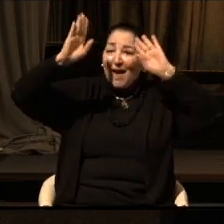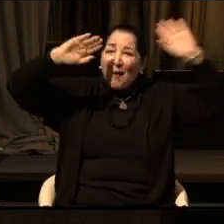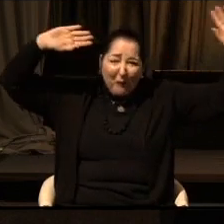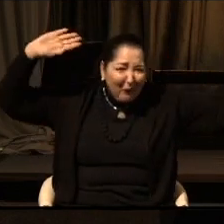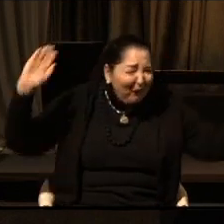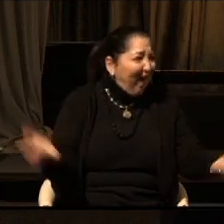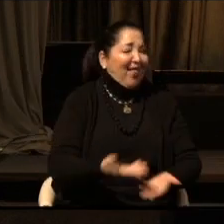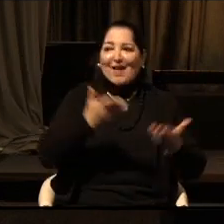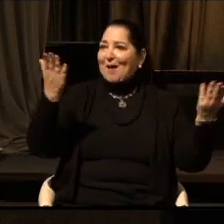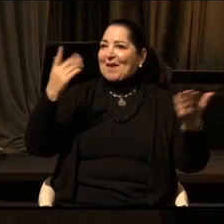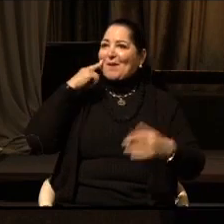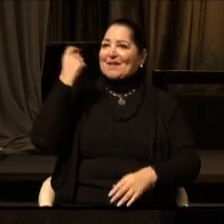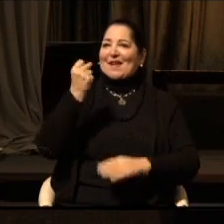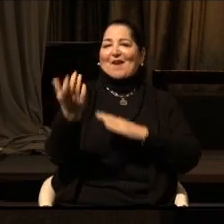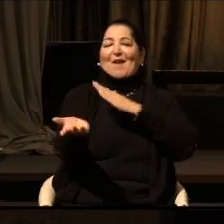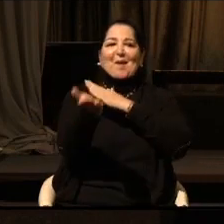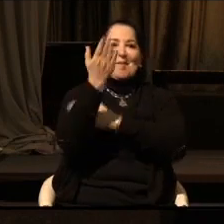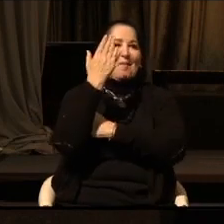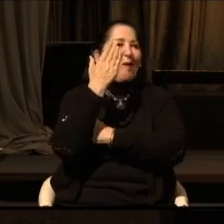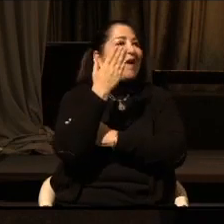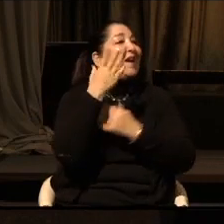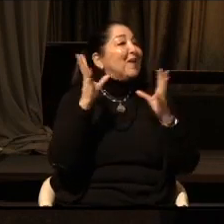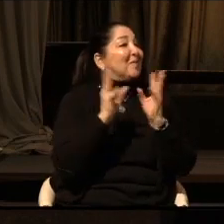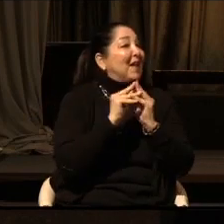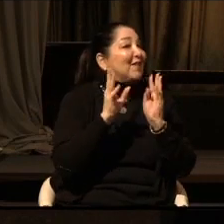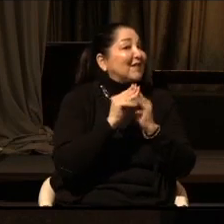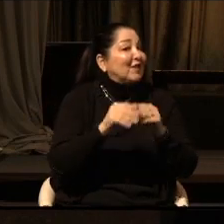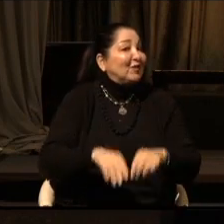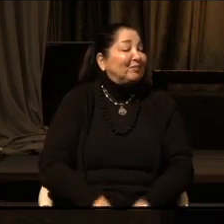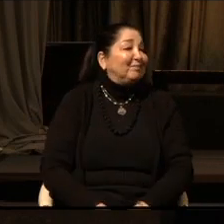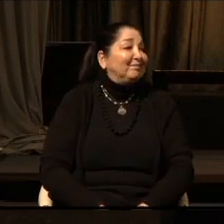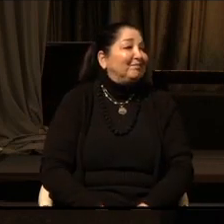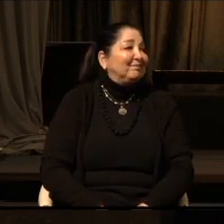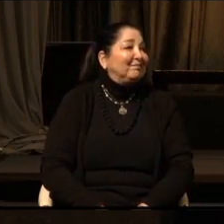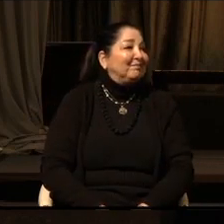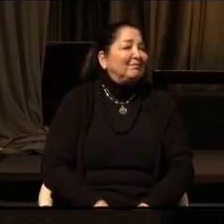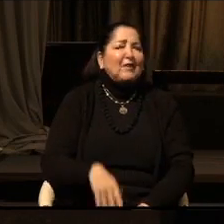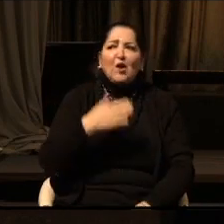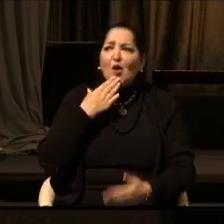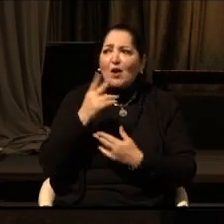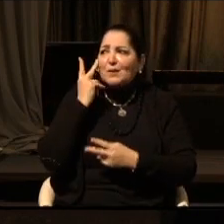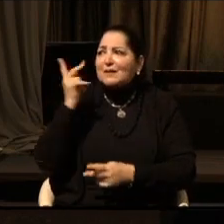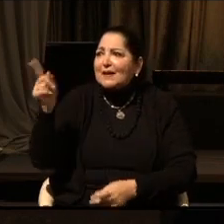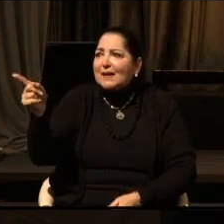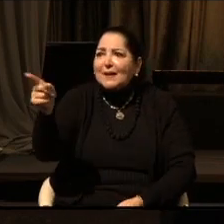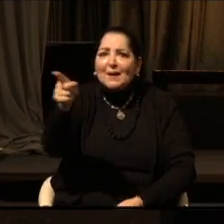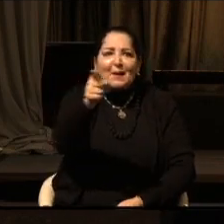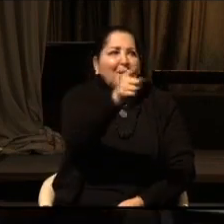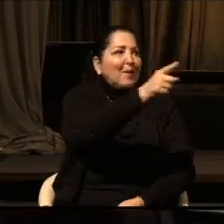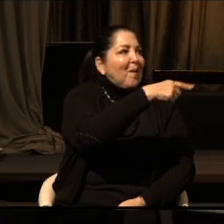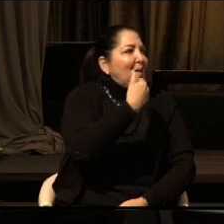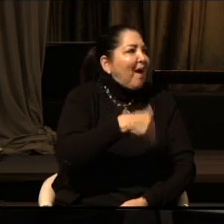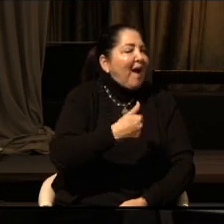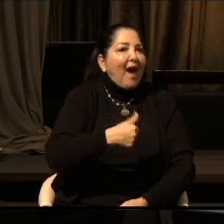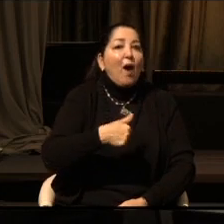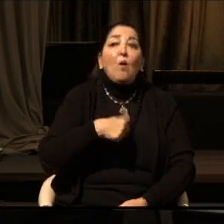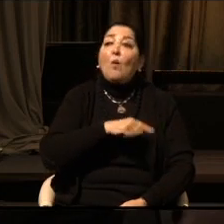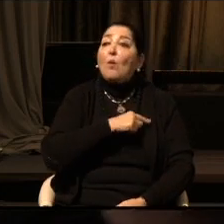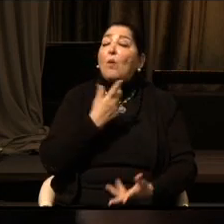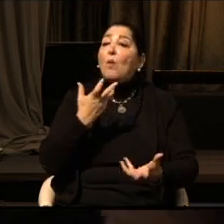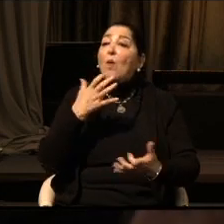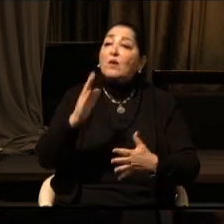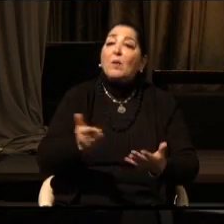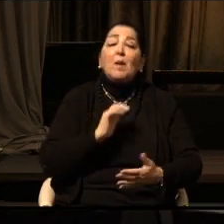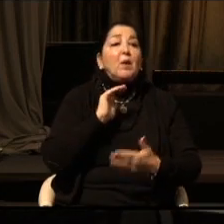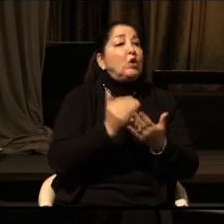Welcome to Saturday morning plenary session. It is so good to see you all. We especially want to welcome our new colleagues.